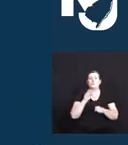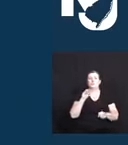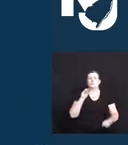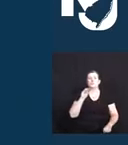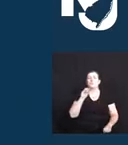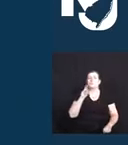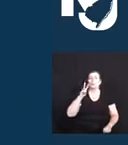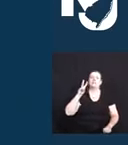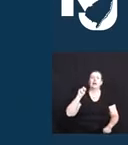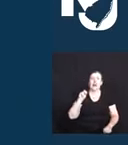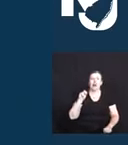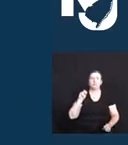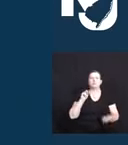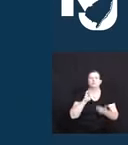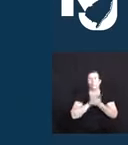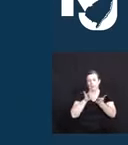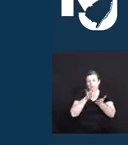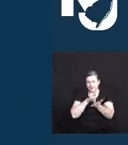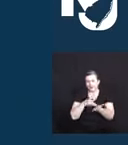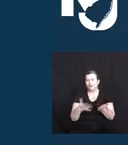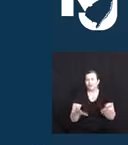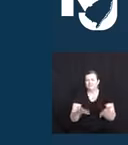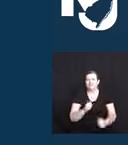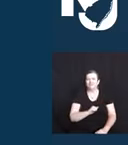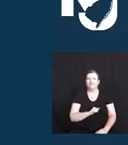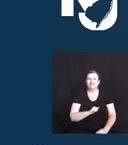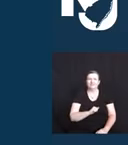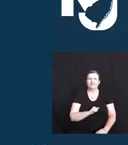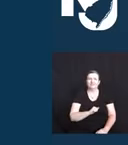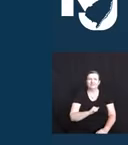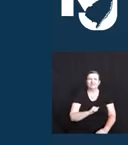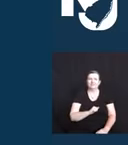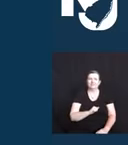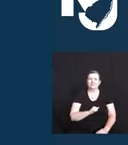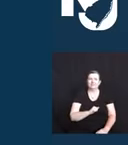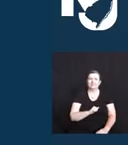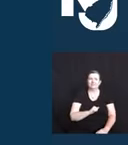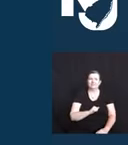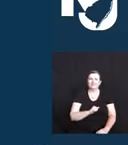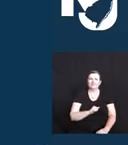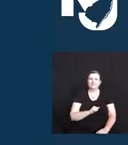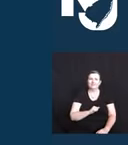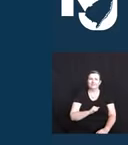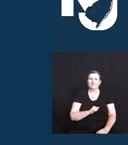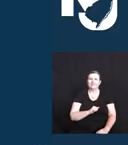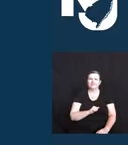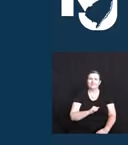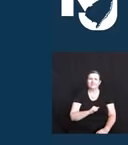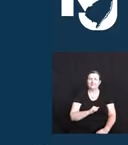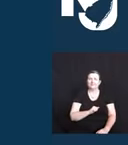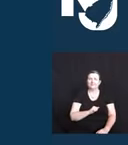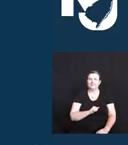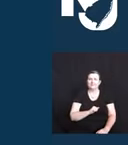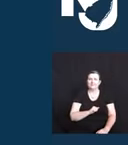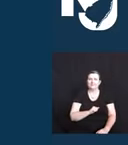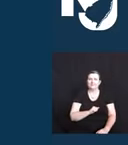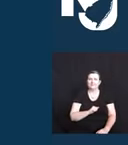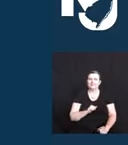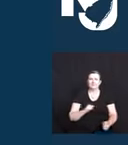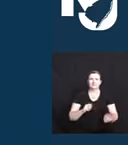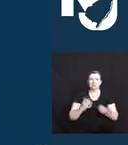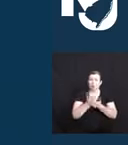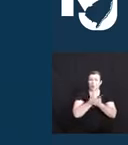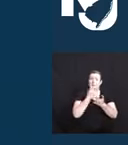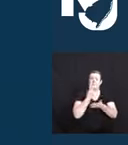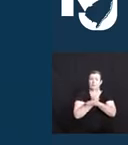also a graduate of Lehigh University's Healthcare Systems Engineering Professional Master's Program, and he earned a Master of